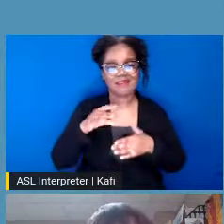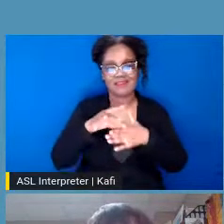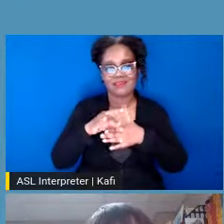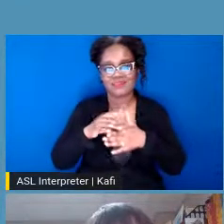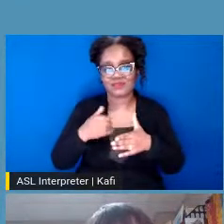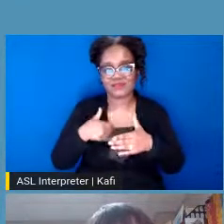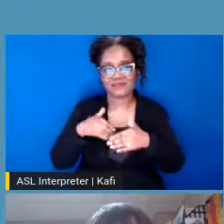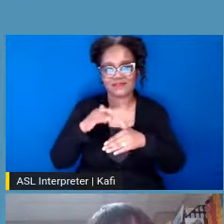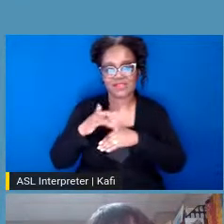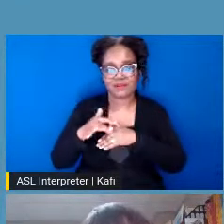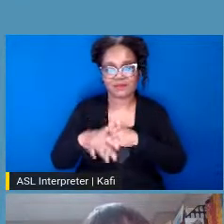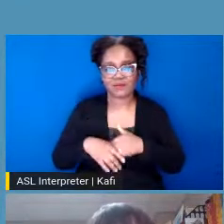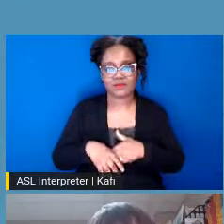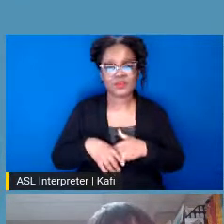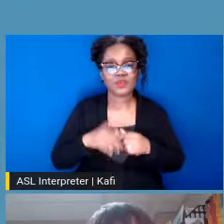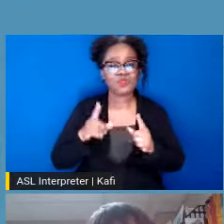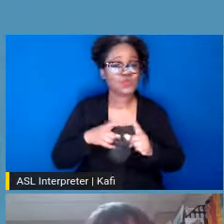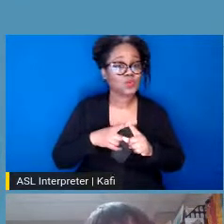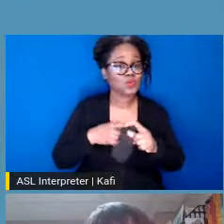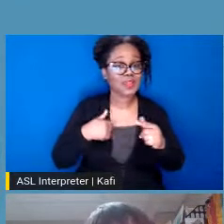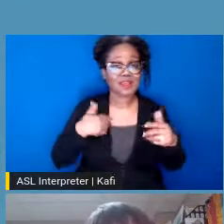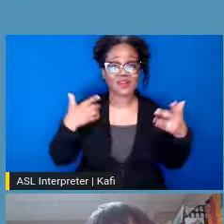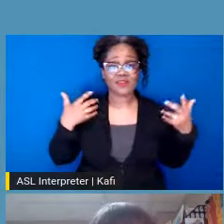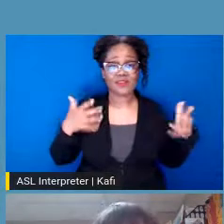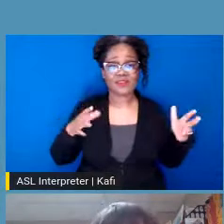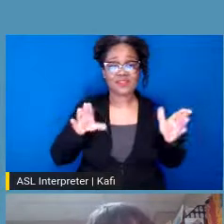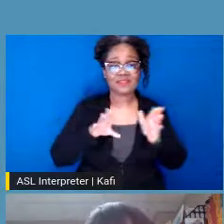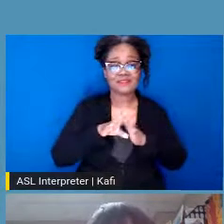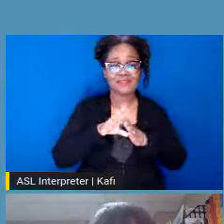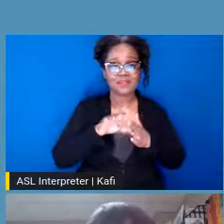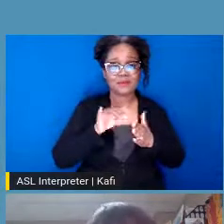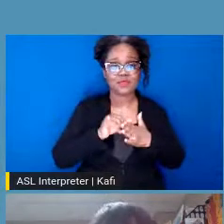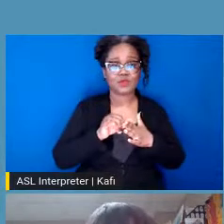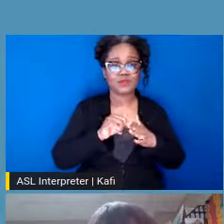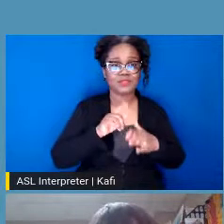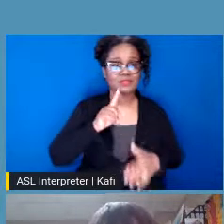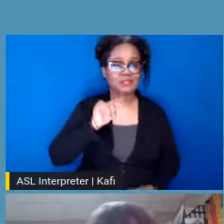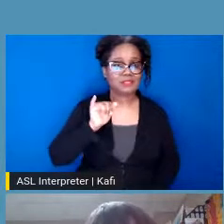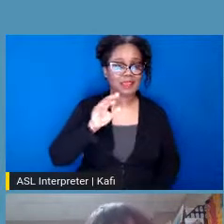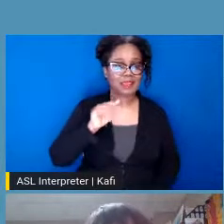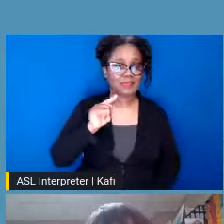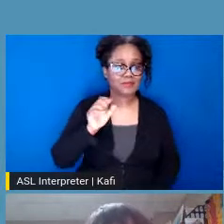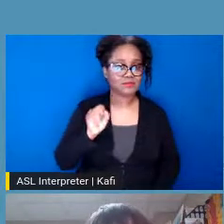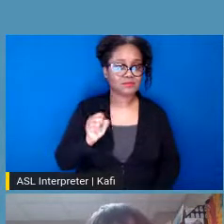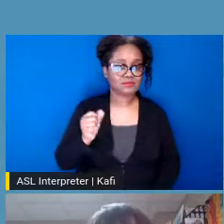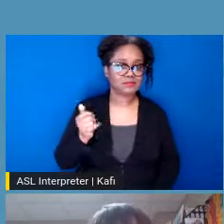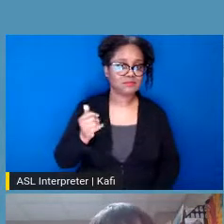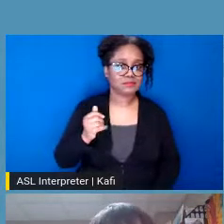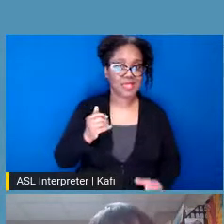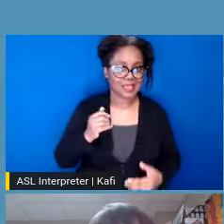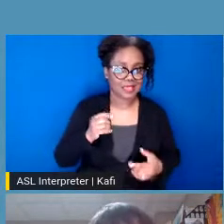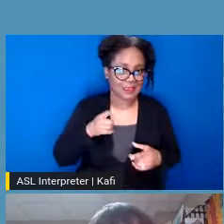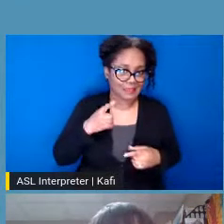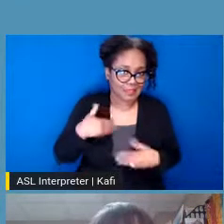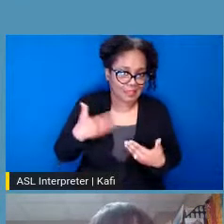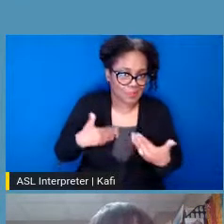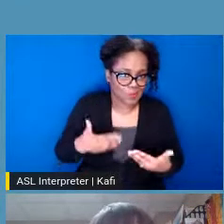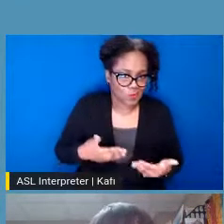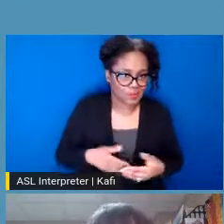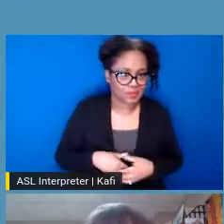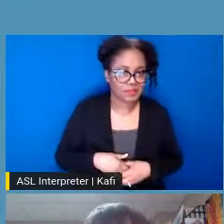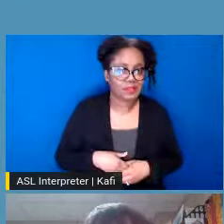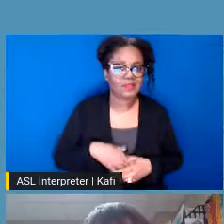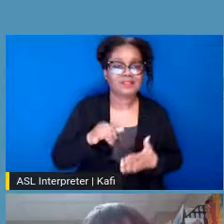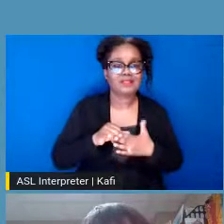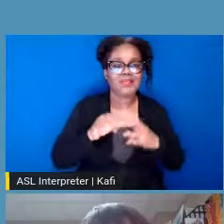so once I had developed those really just as I went, that the clone tool